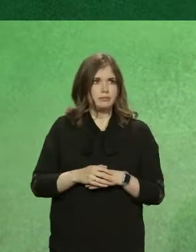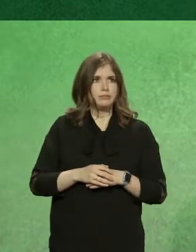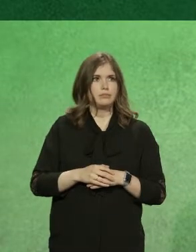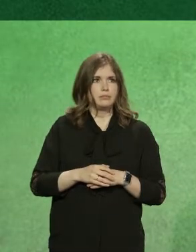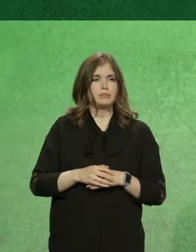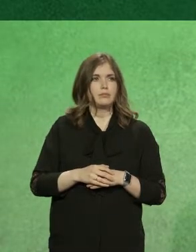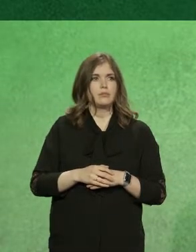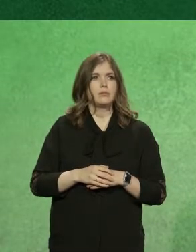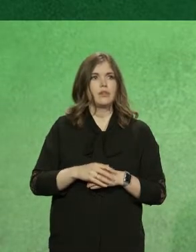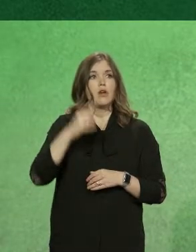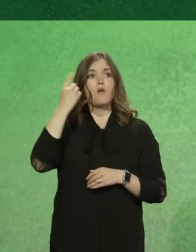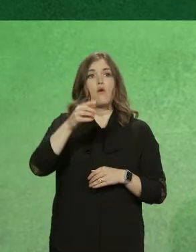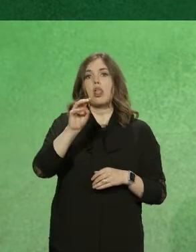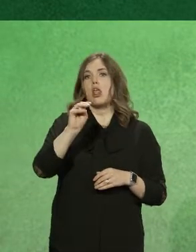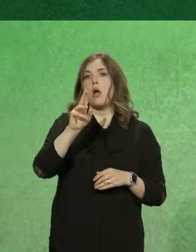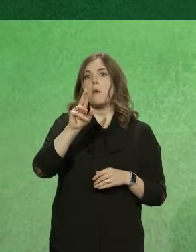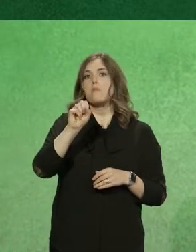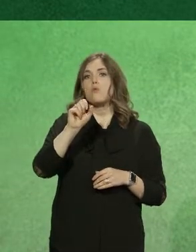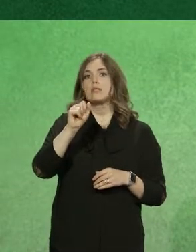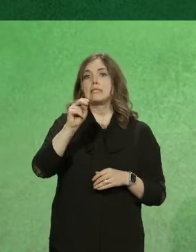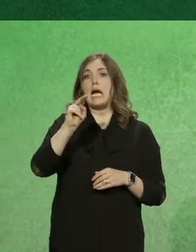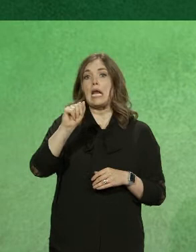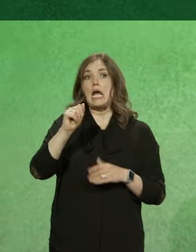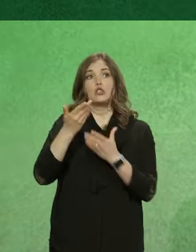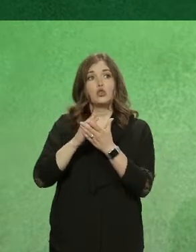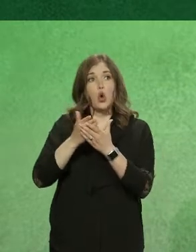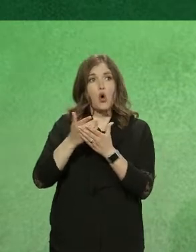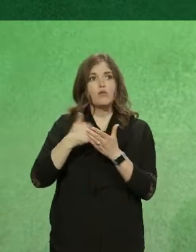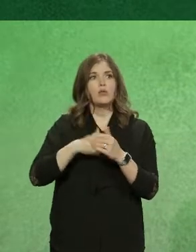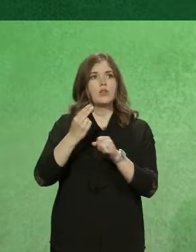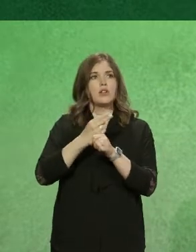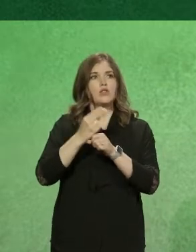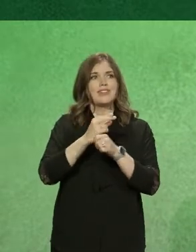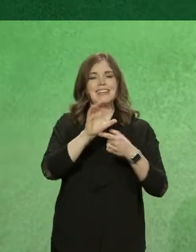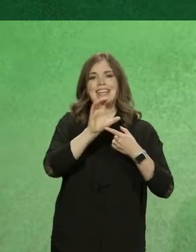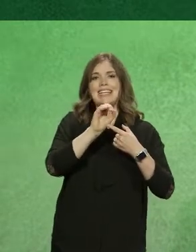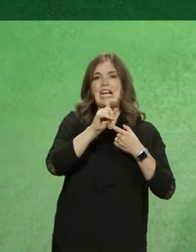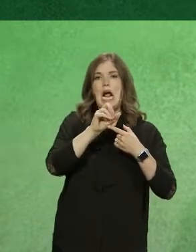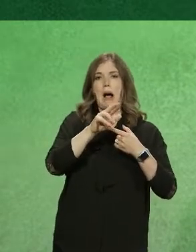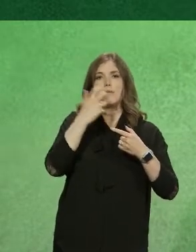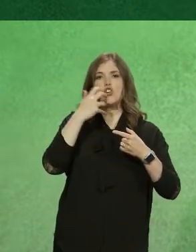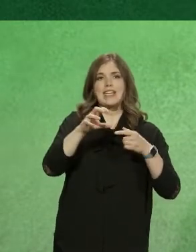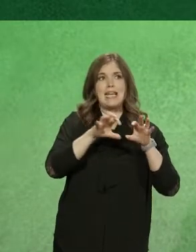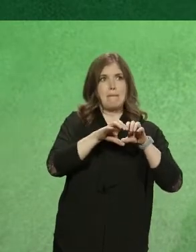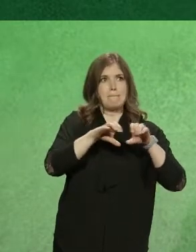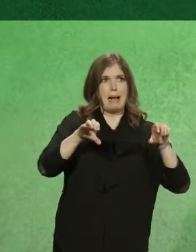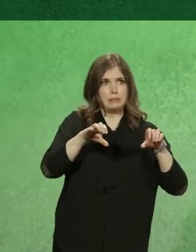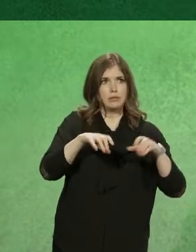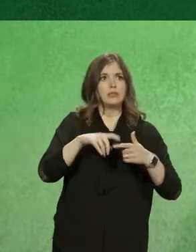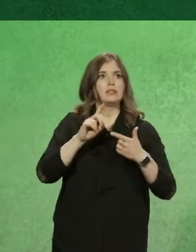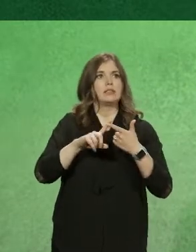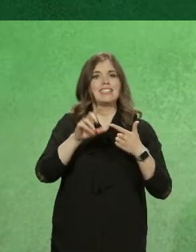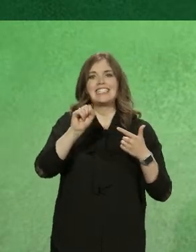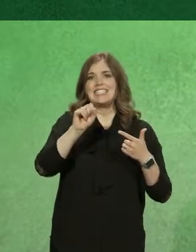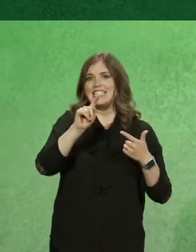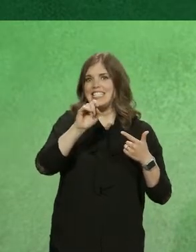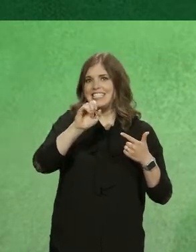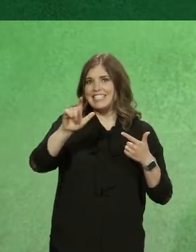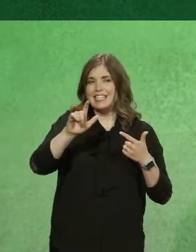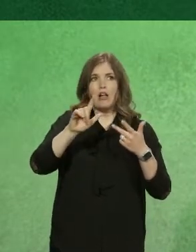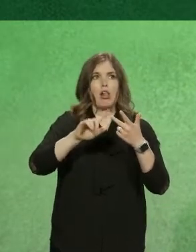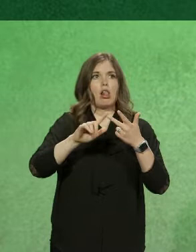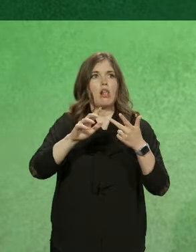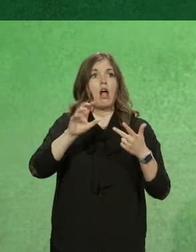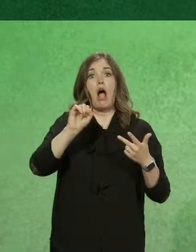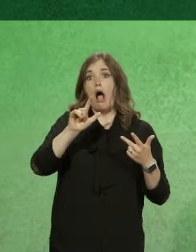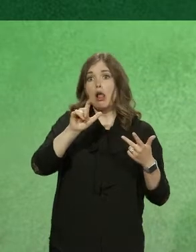For the Musana stove, we are using copper heat pipes, steel, aluminum, water, and a